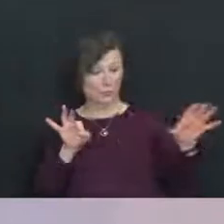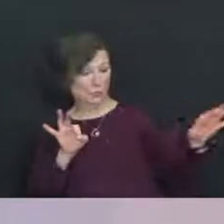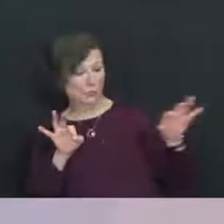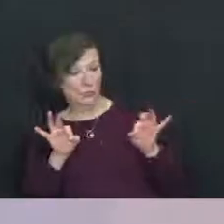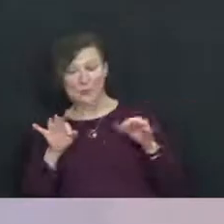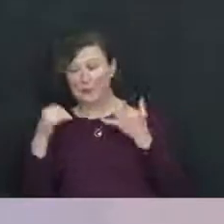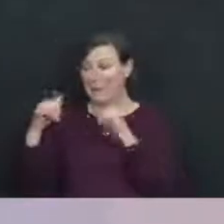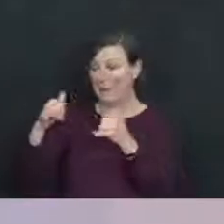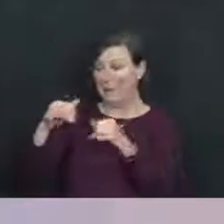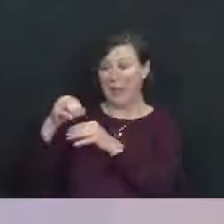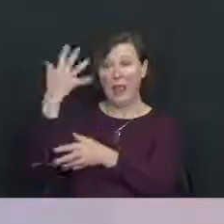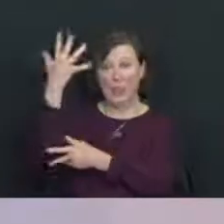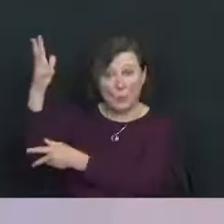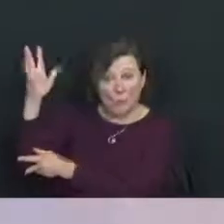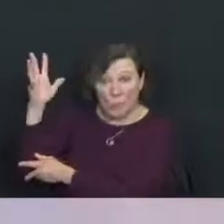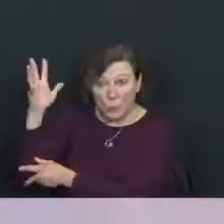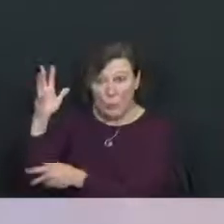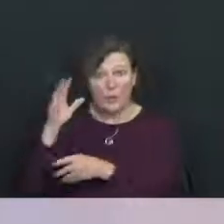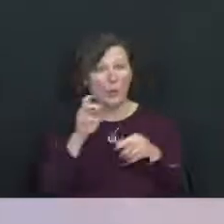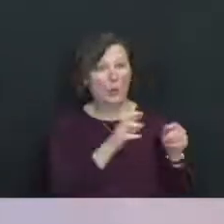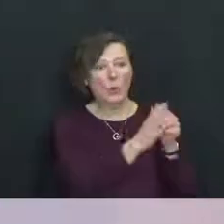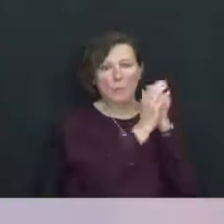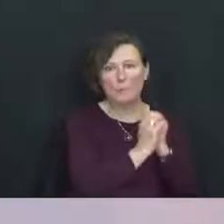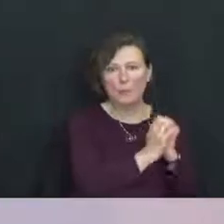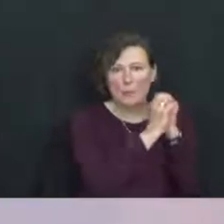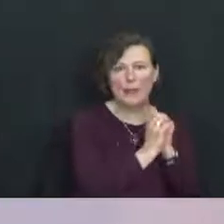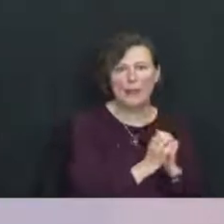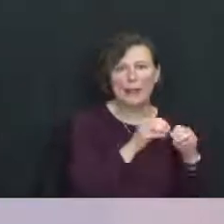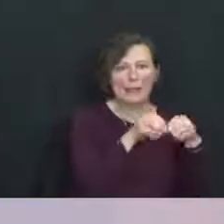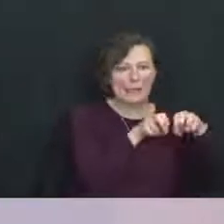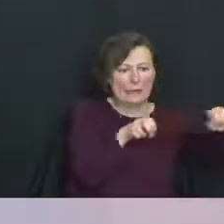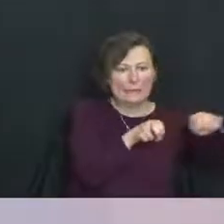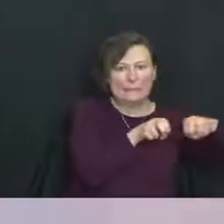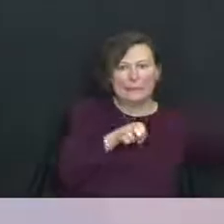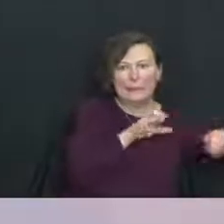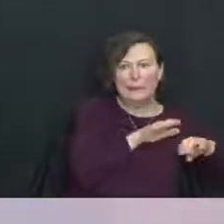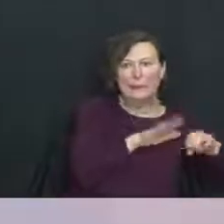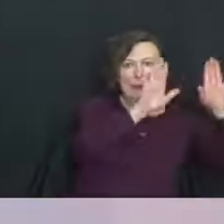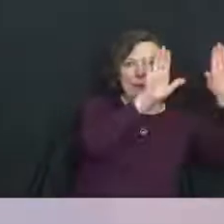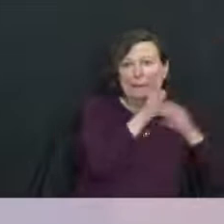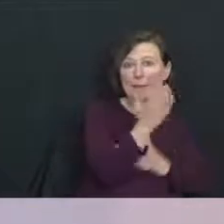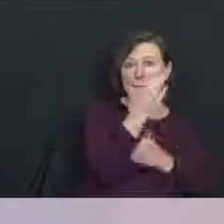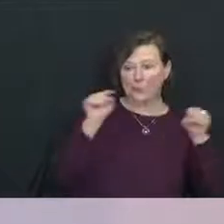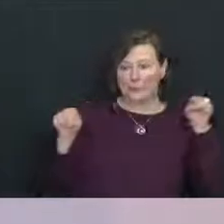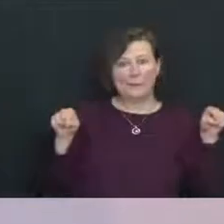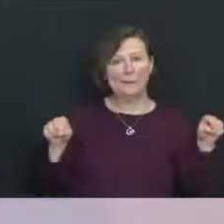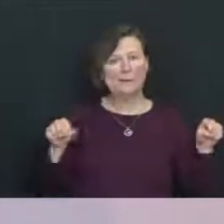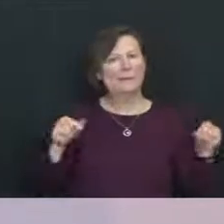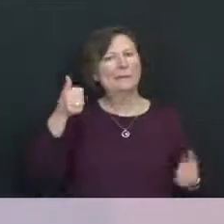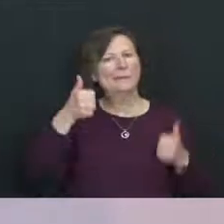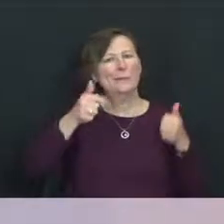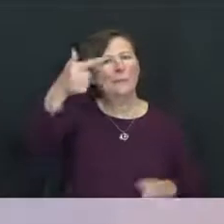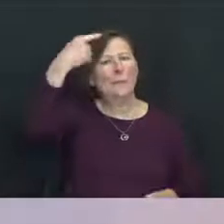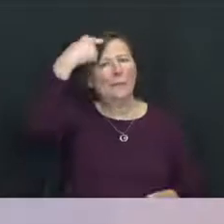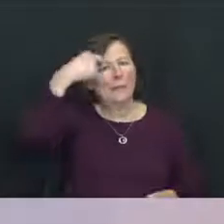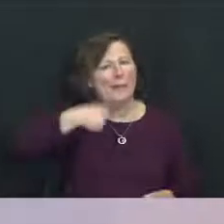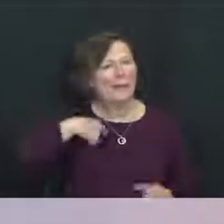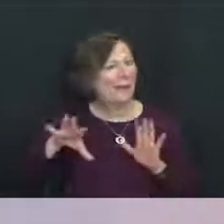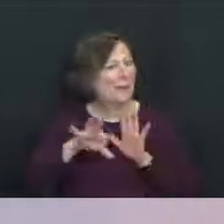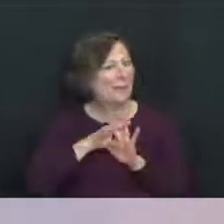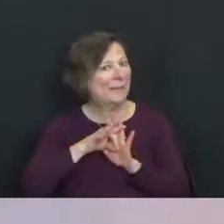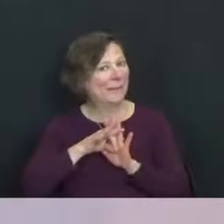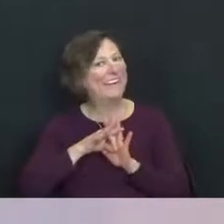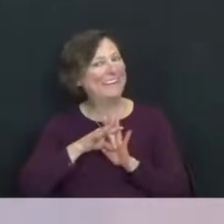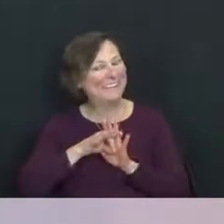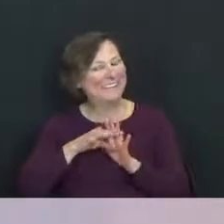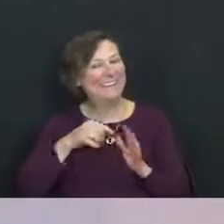the woods or praying in the pews on Sunday mornings, what do you think I would have done? Well, I